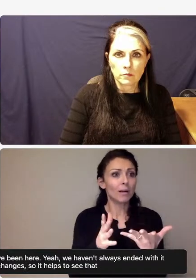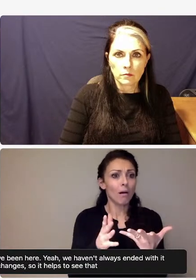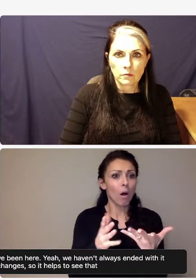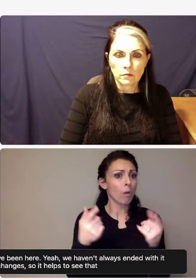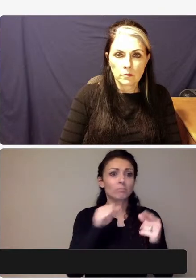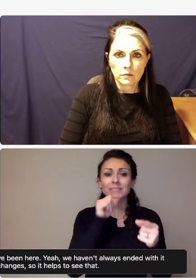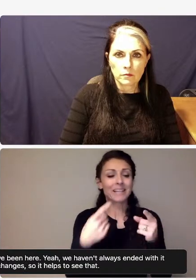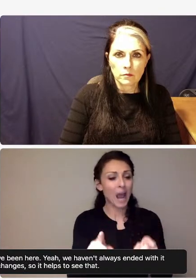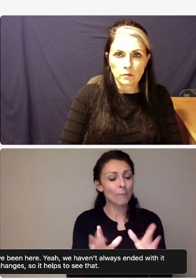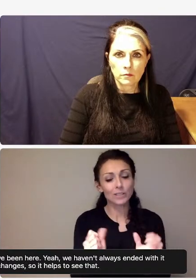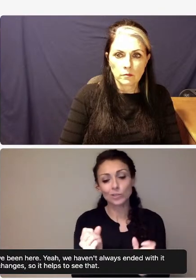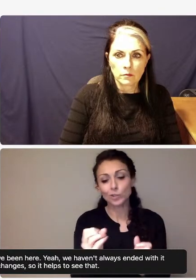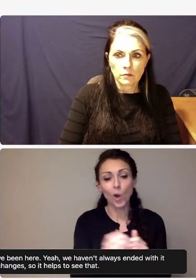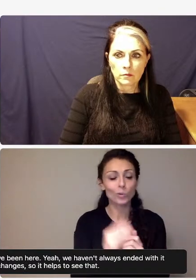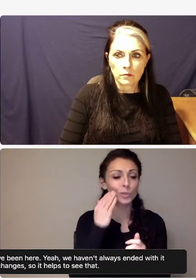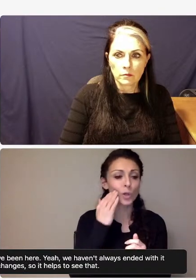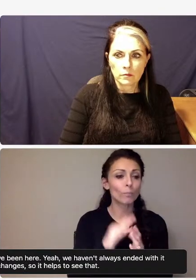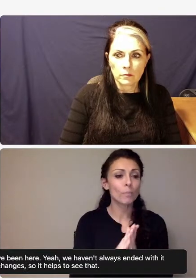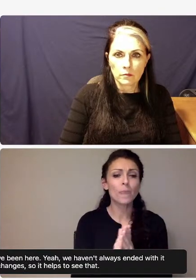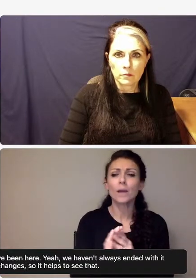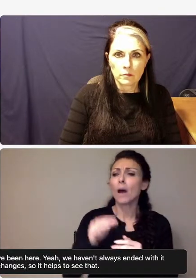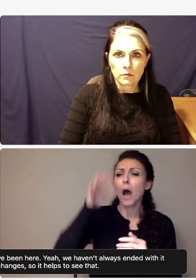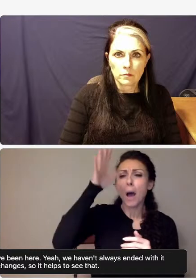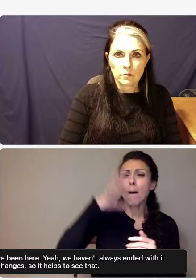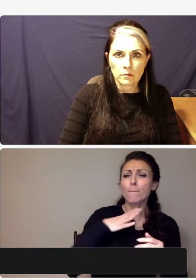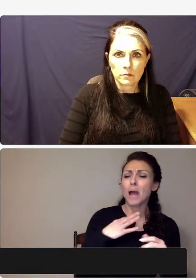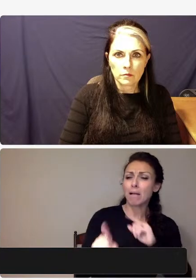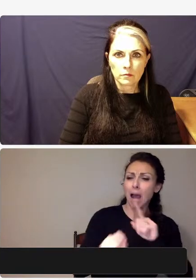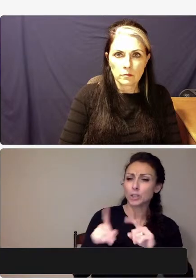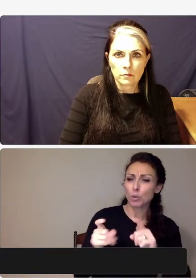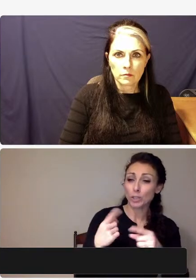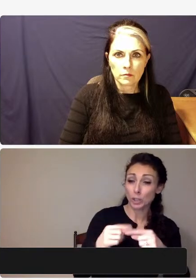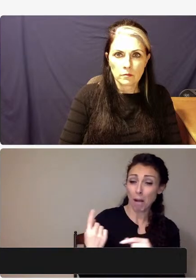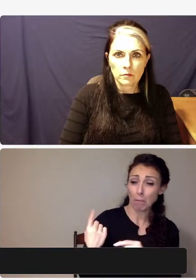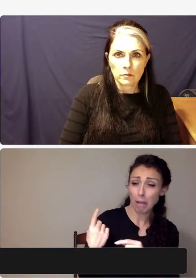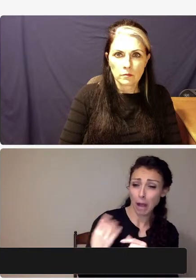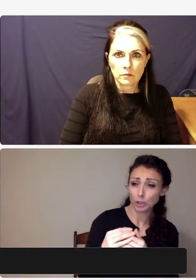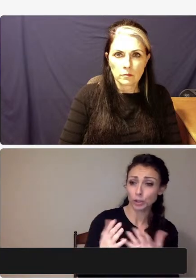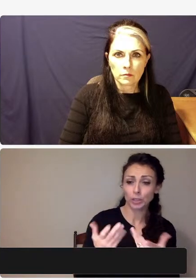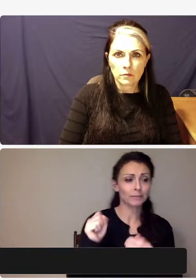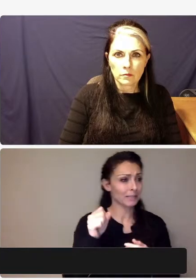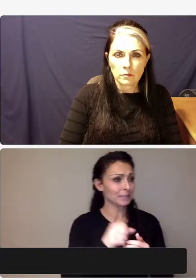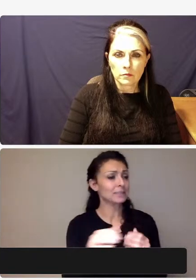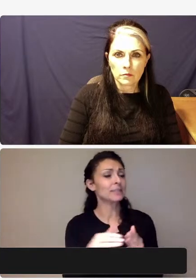surplus last year our ending balance okay